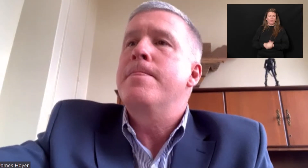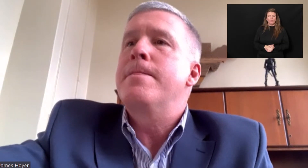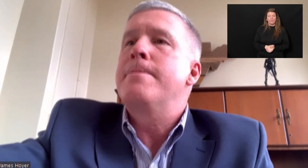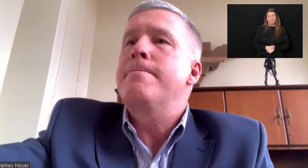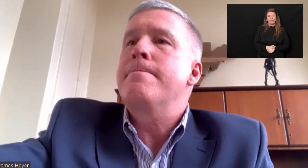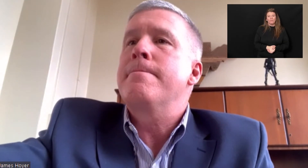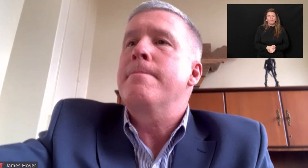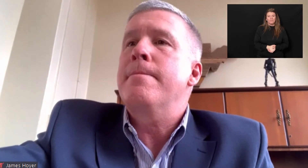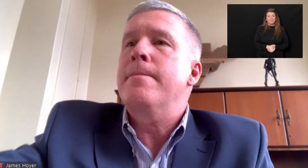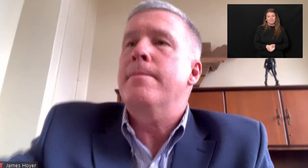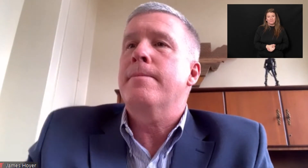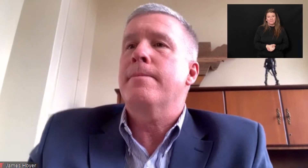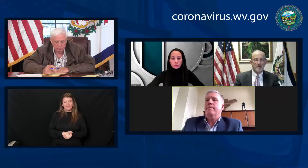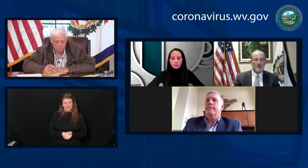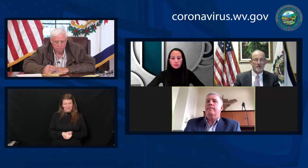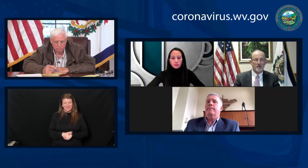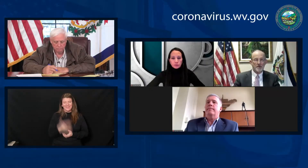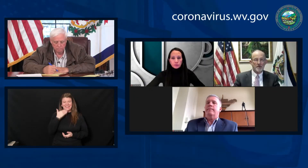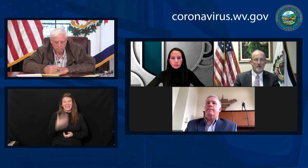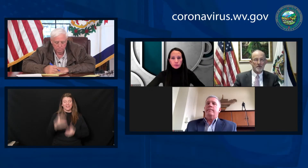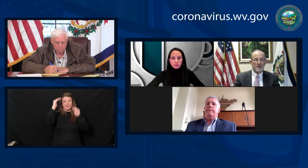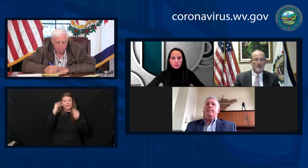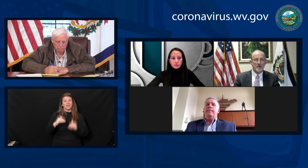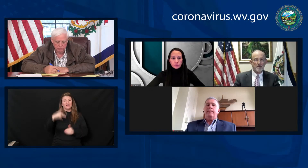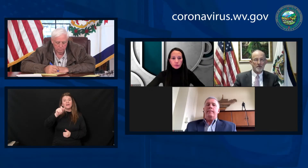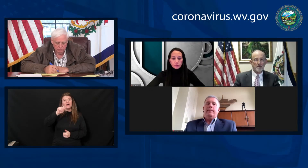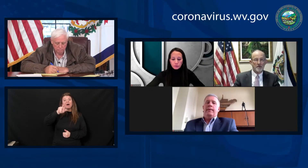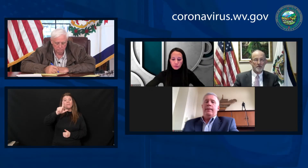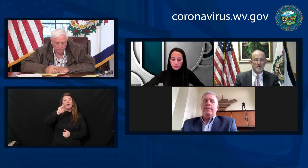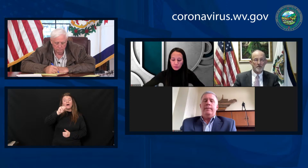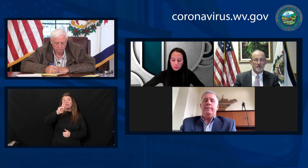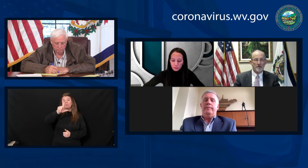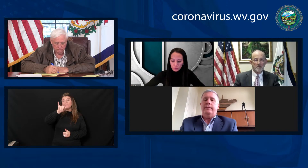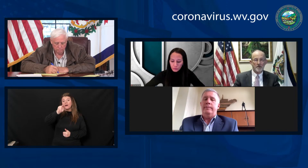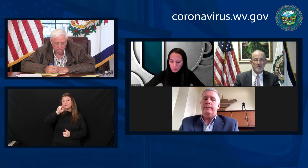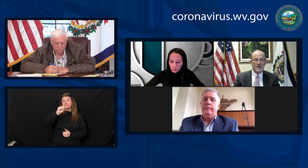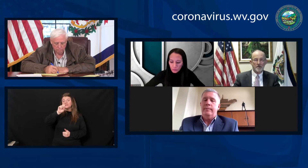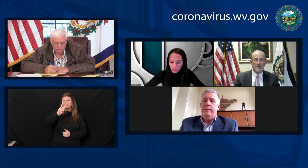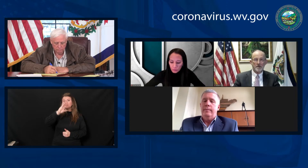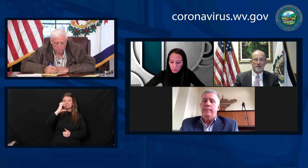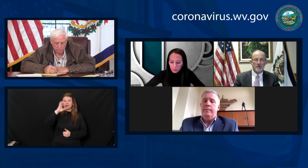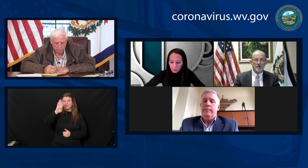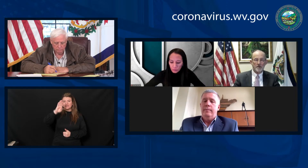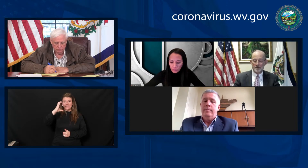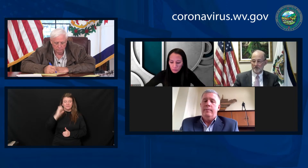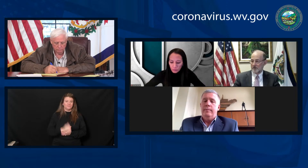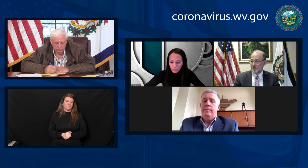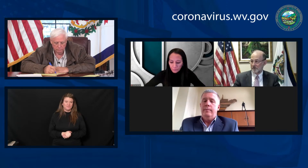All right, thank you, Mark. Next to Paul Mullen with WCBC.